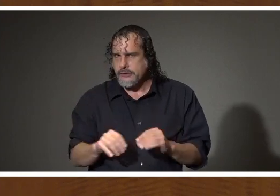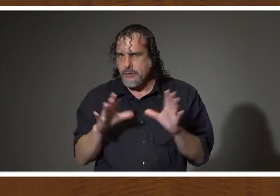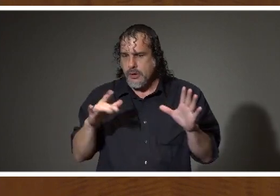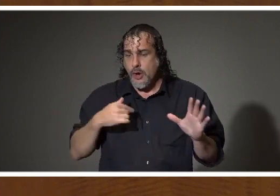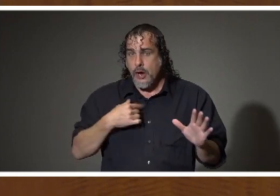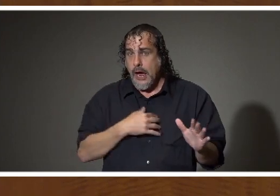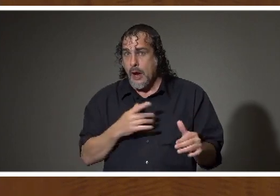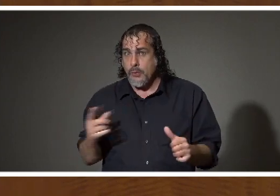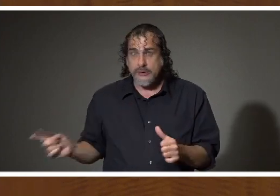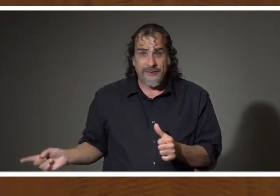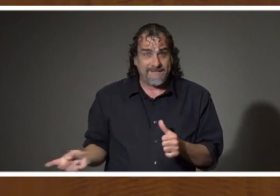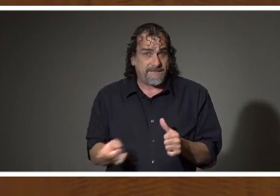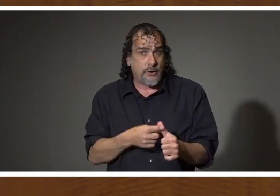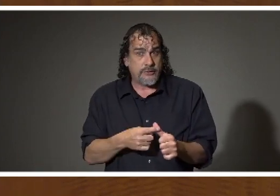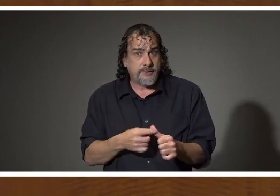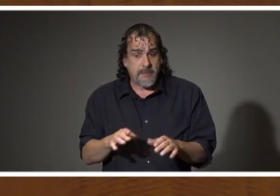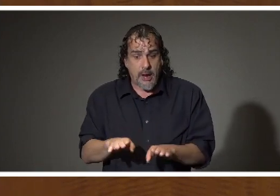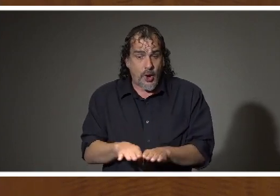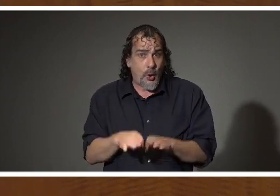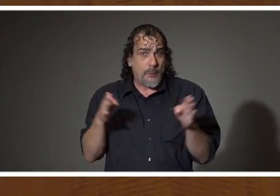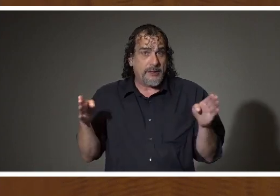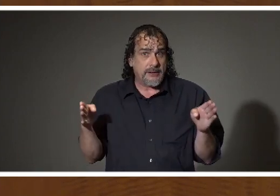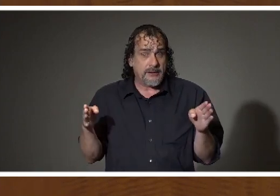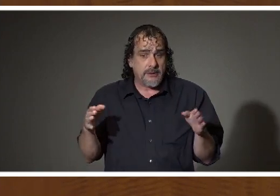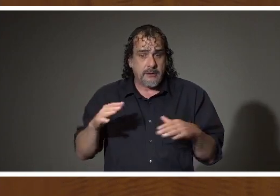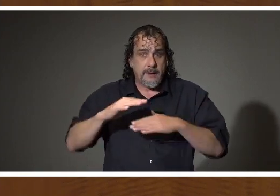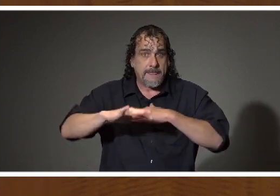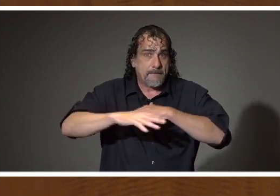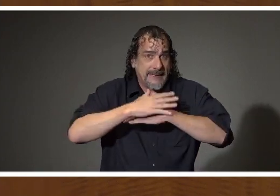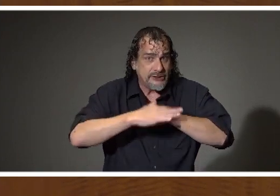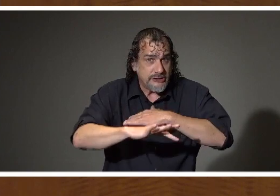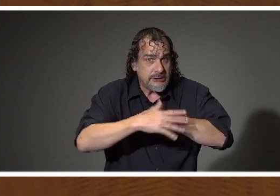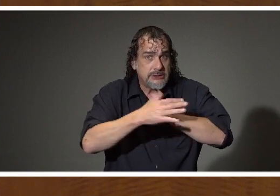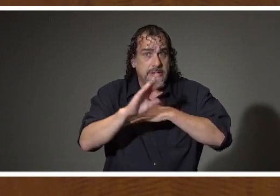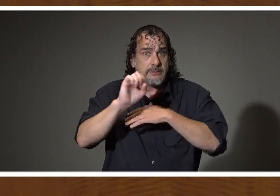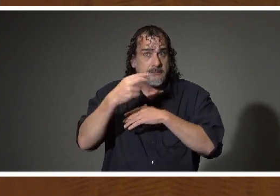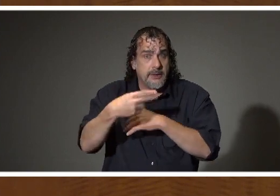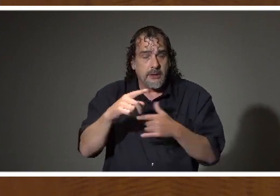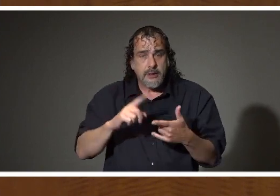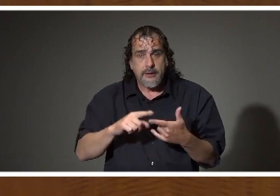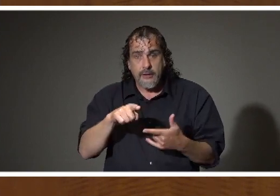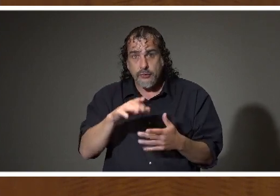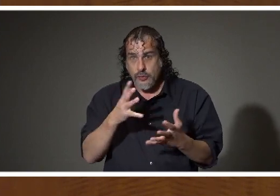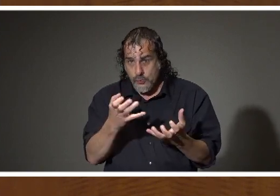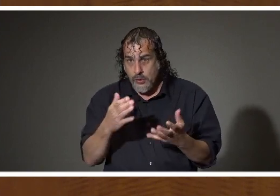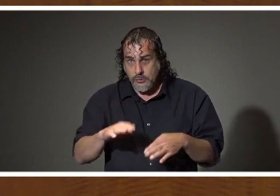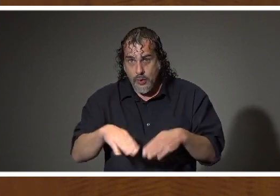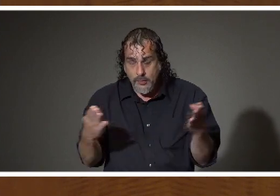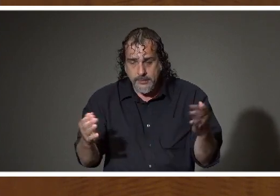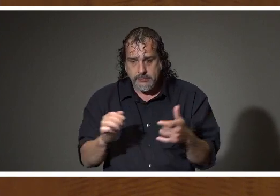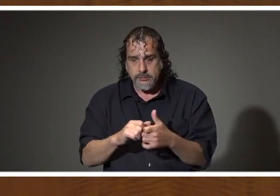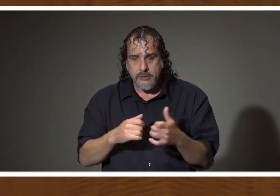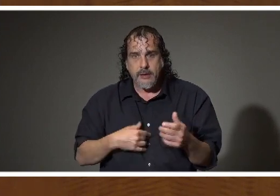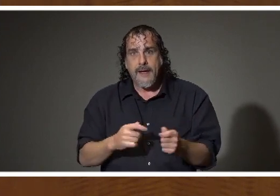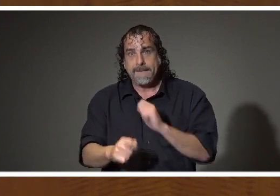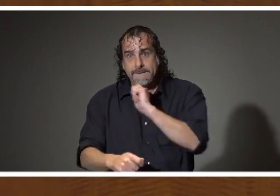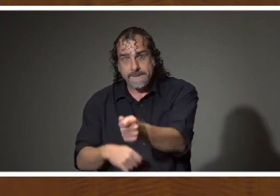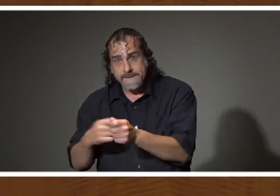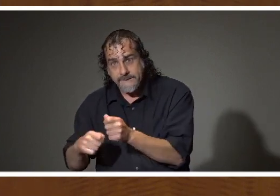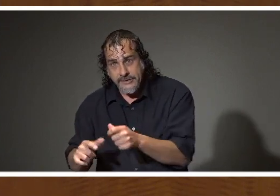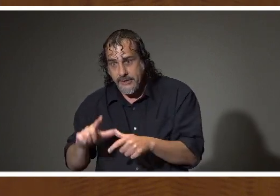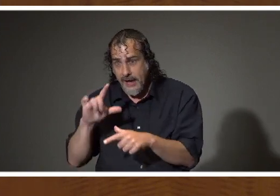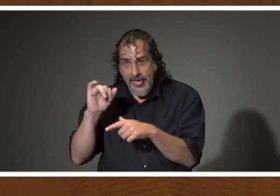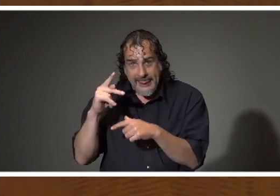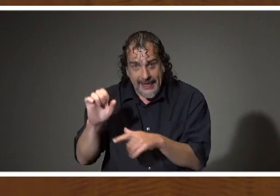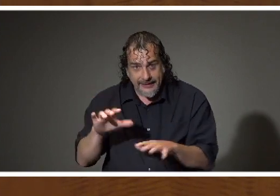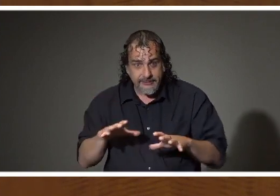first last week by reopening beaches for those communities who wanted to, by opening fishing on